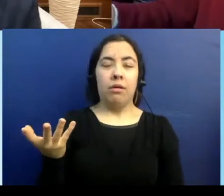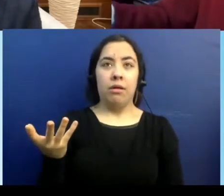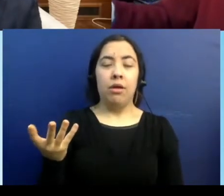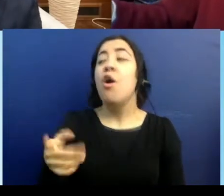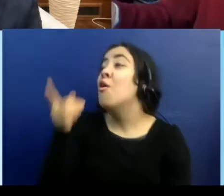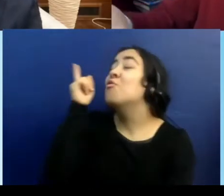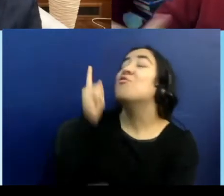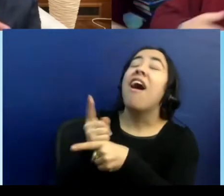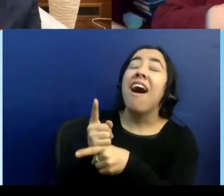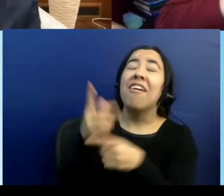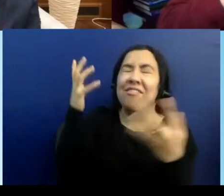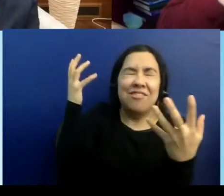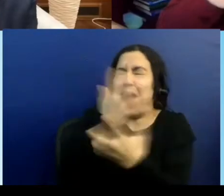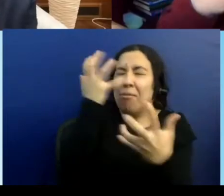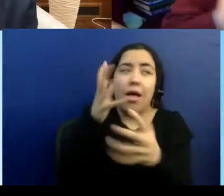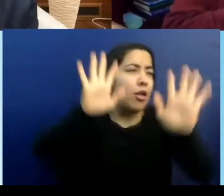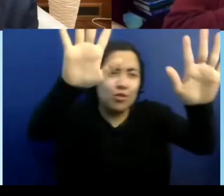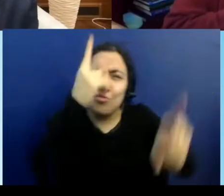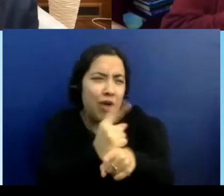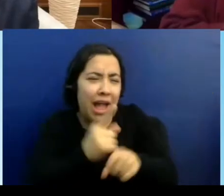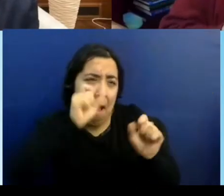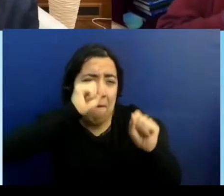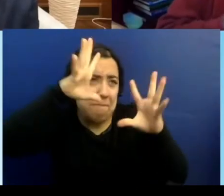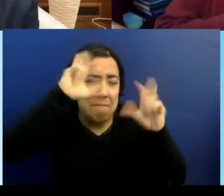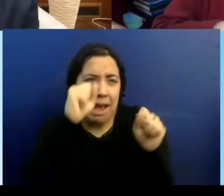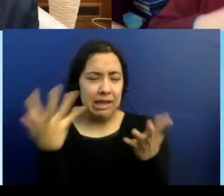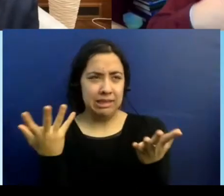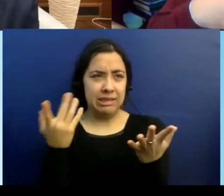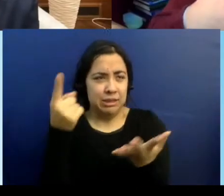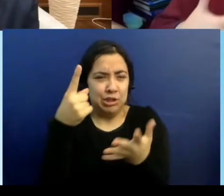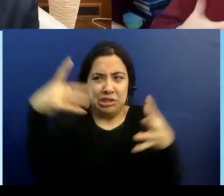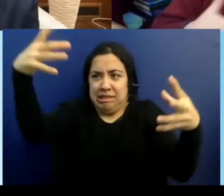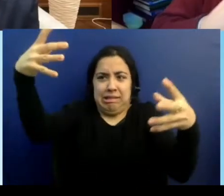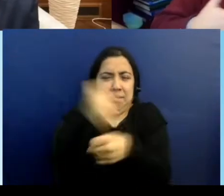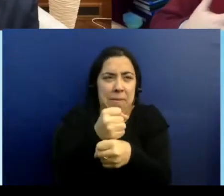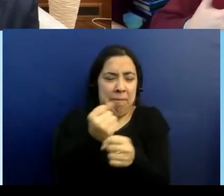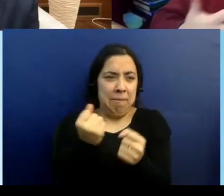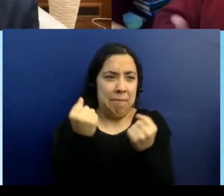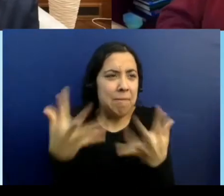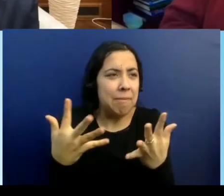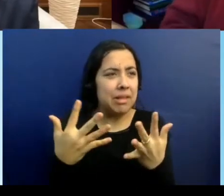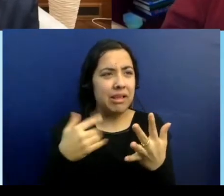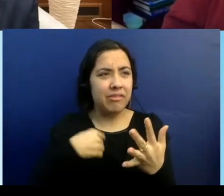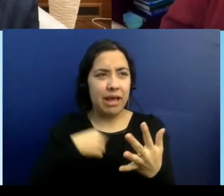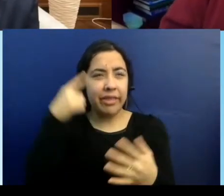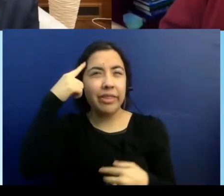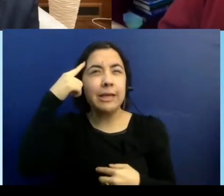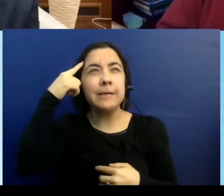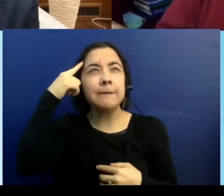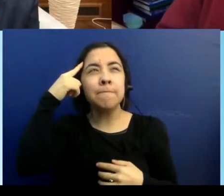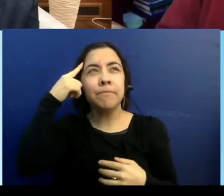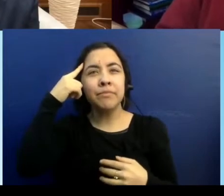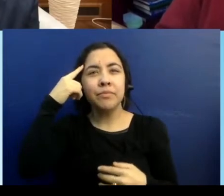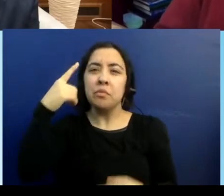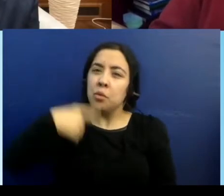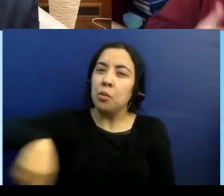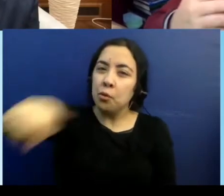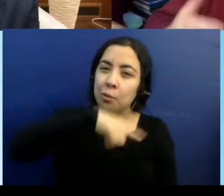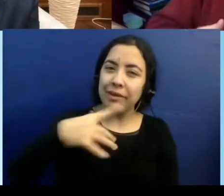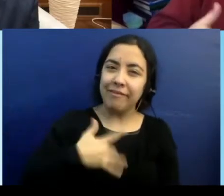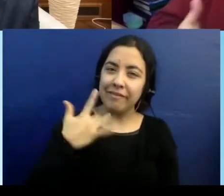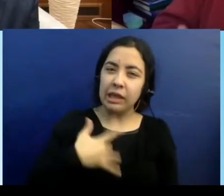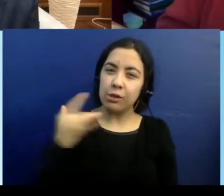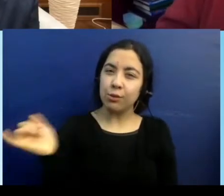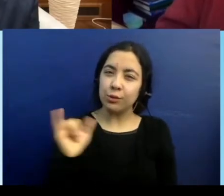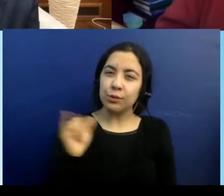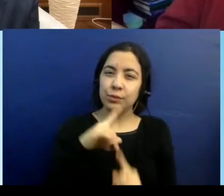Phenomenal. Absolutely. Amazing. And she summed up a lot of what I think many of us feel about, you know,